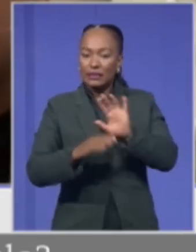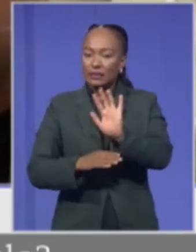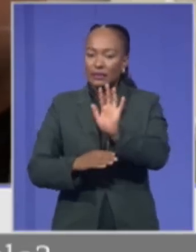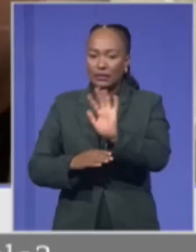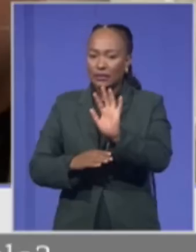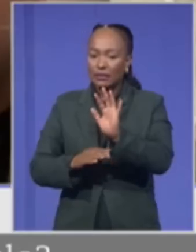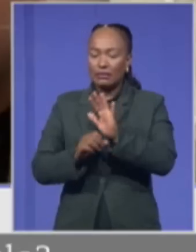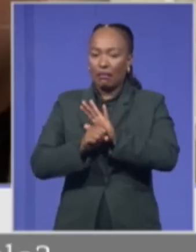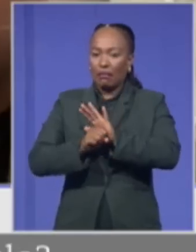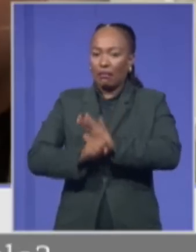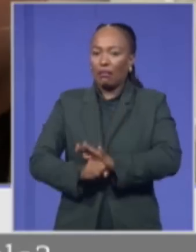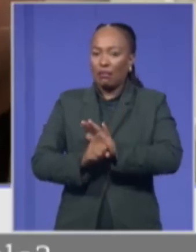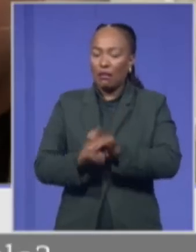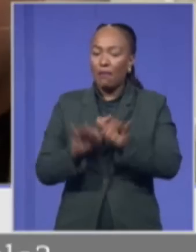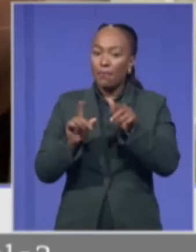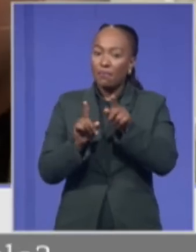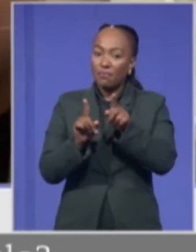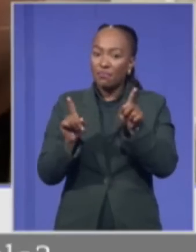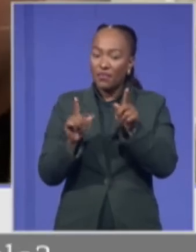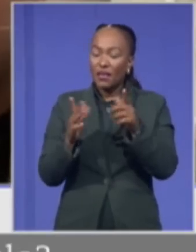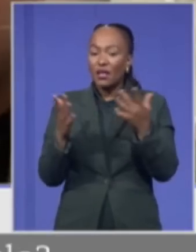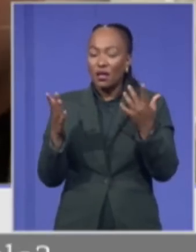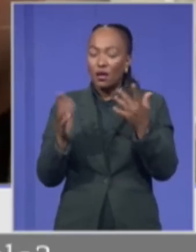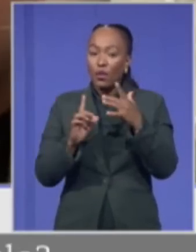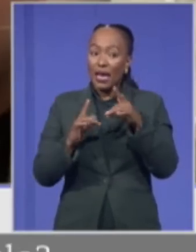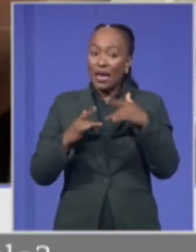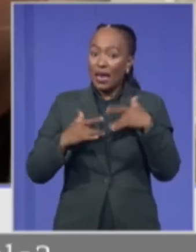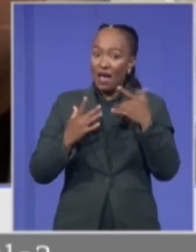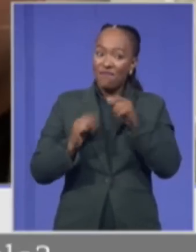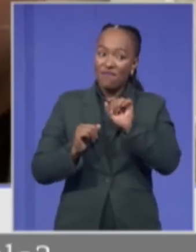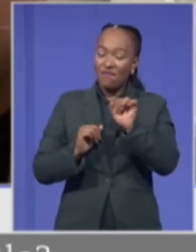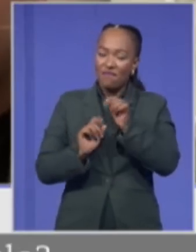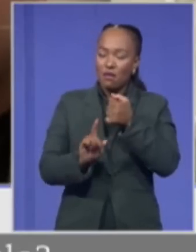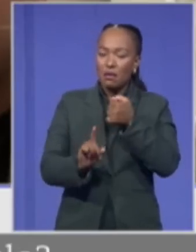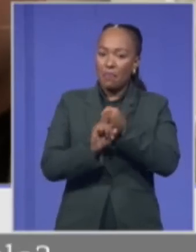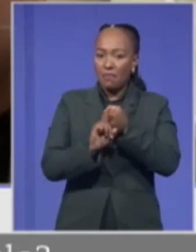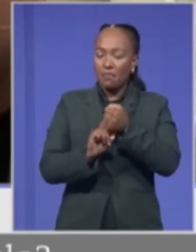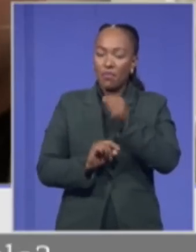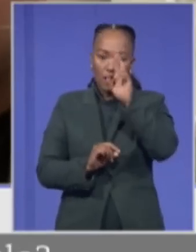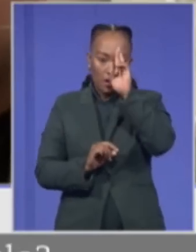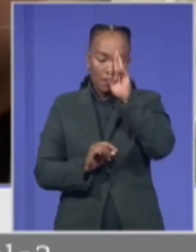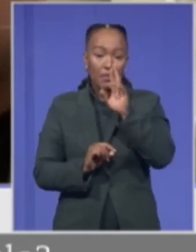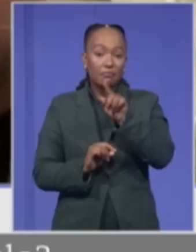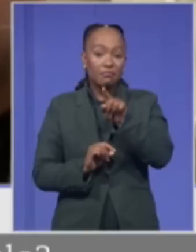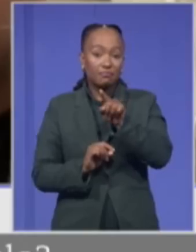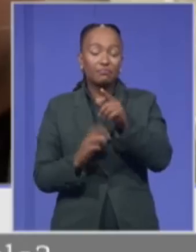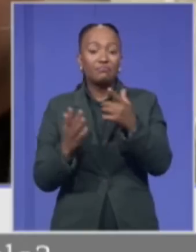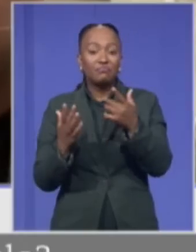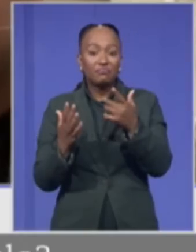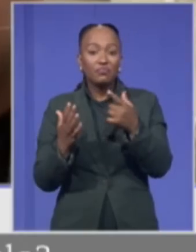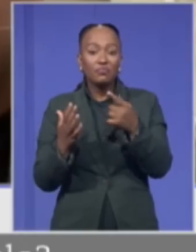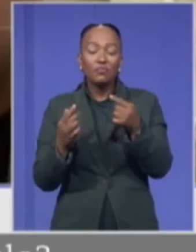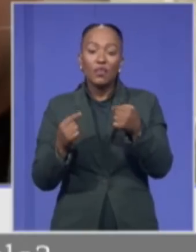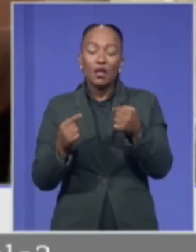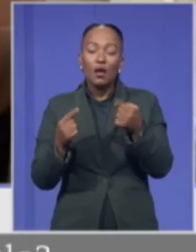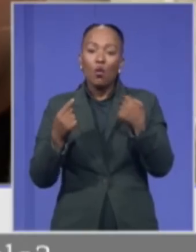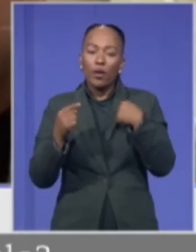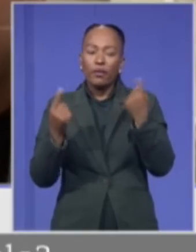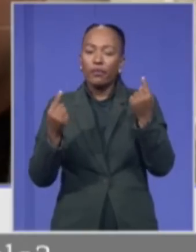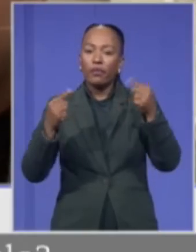mo seemong sa batho ba rena mo lephelong la batho ba rena ka baka la gore lebeko karabo o tla gopola gore tle mo stationeng se sa